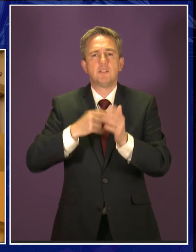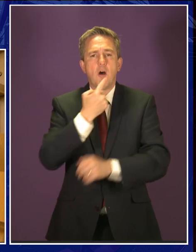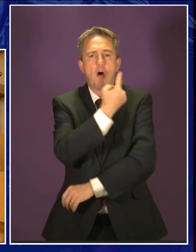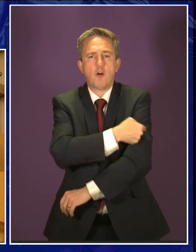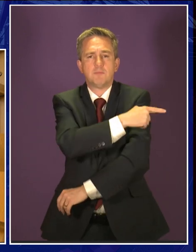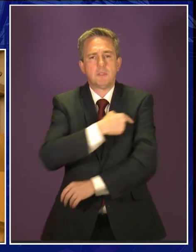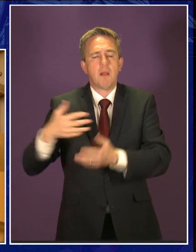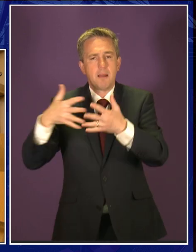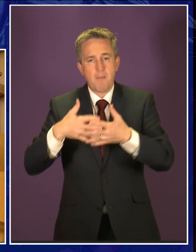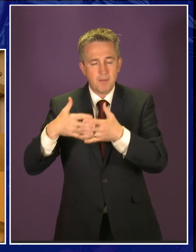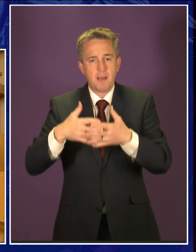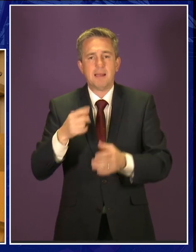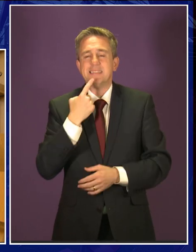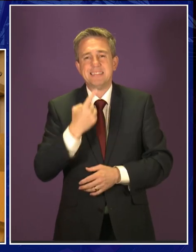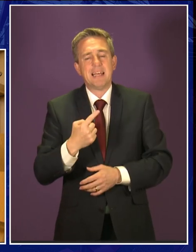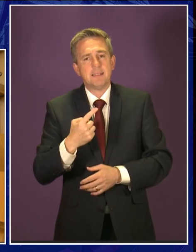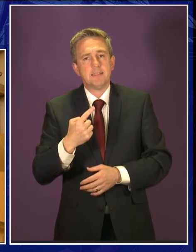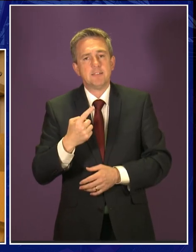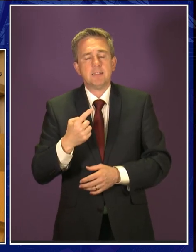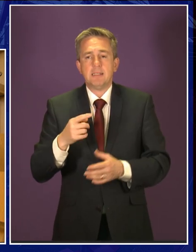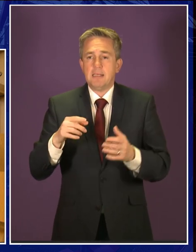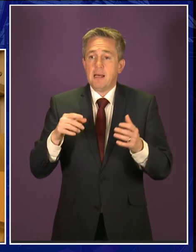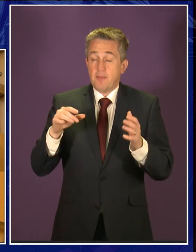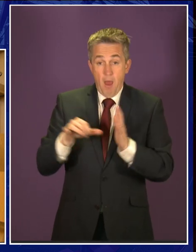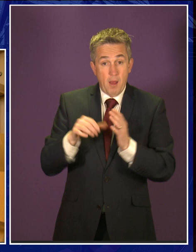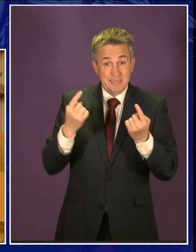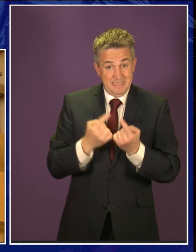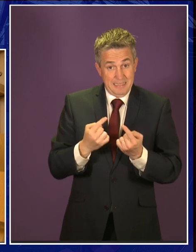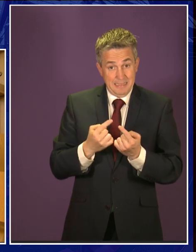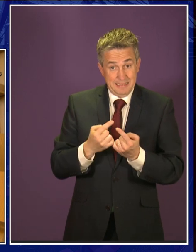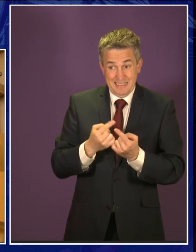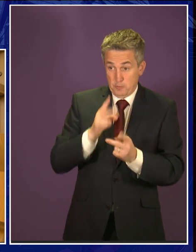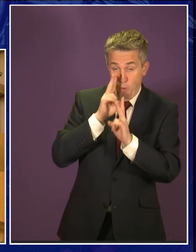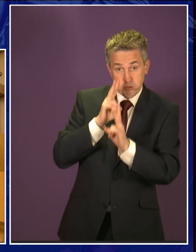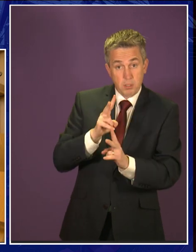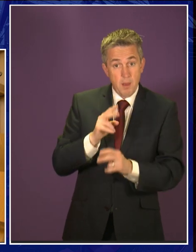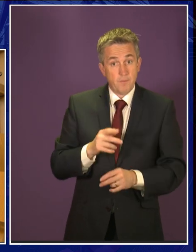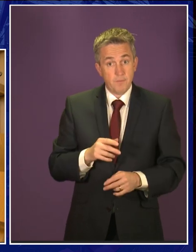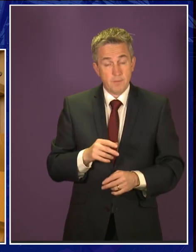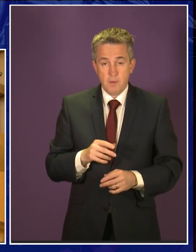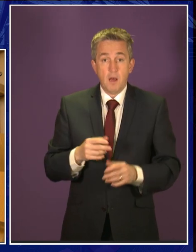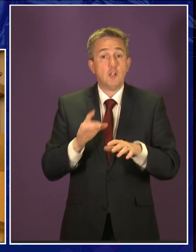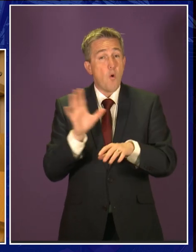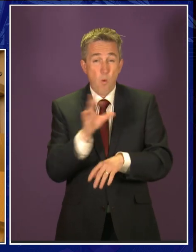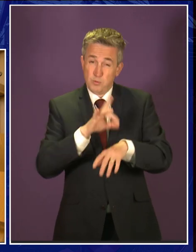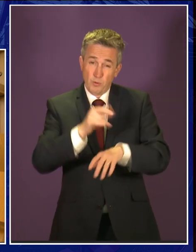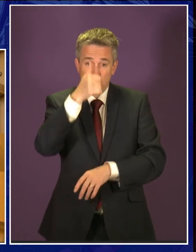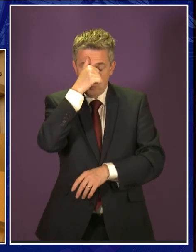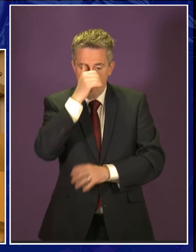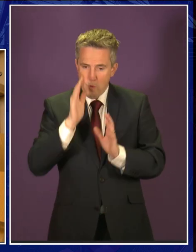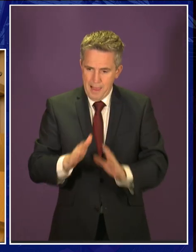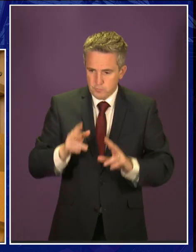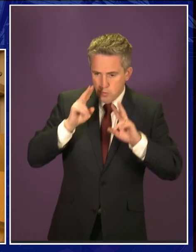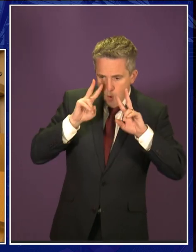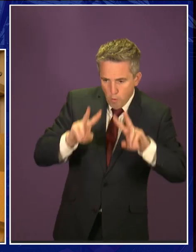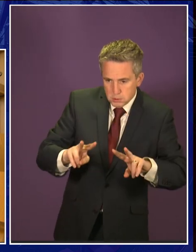statement that there is no more difficult art to acquire than the art of observation. Any doctor knows that it's key to observe.